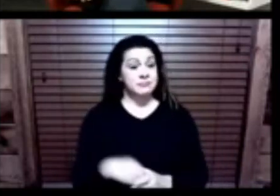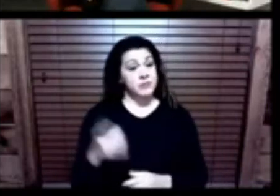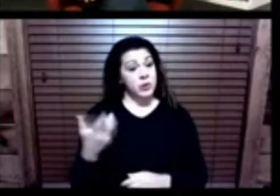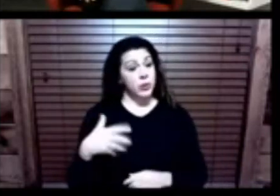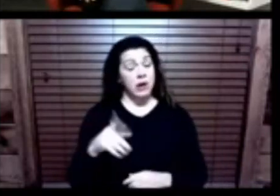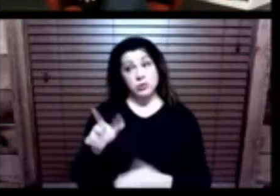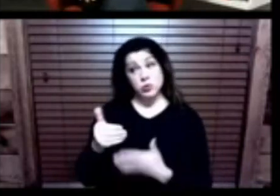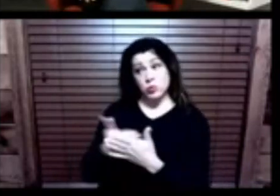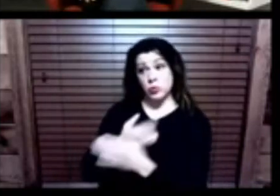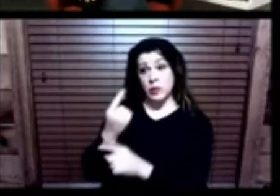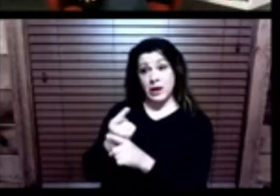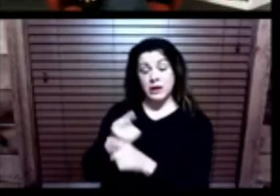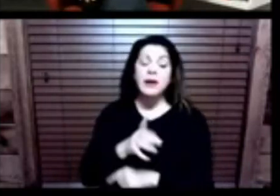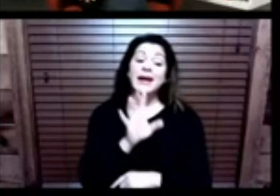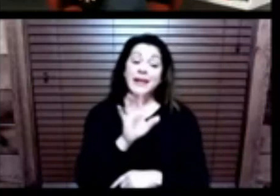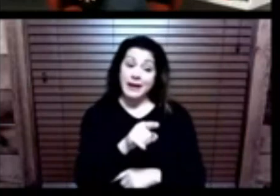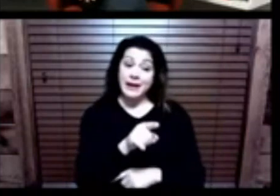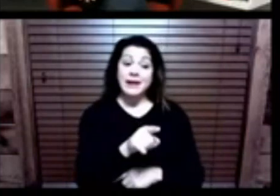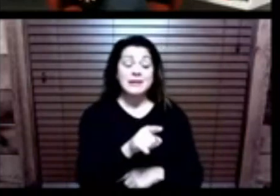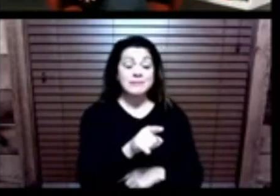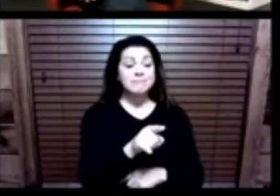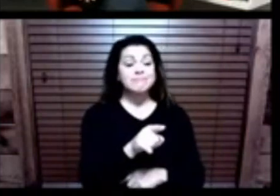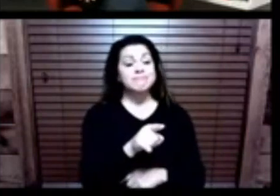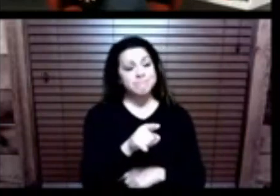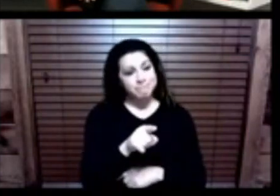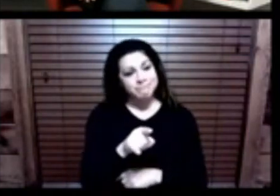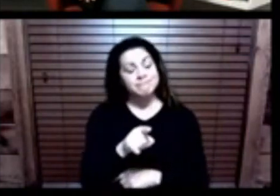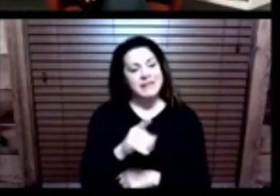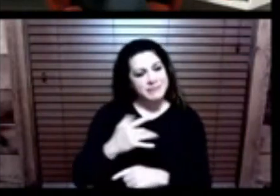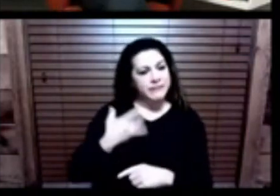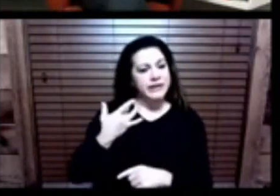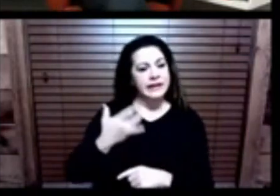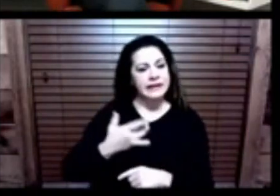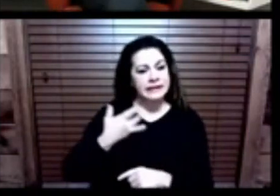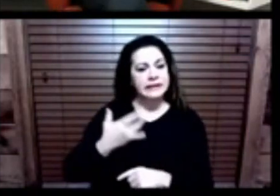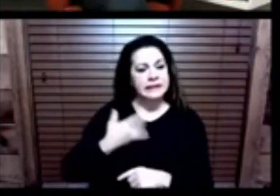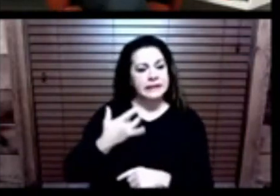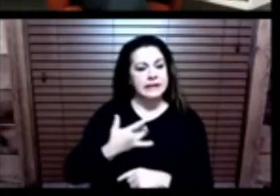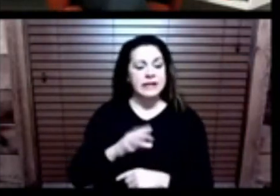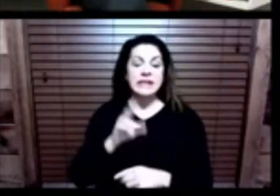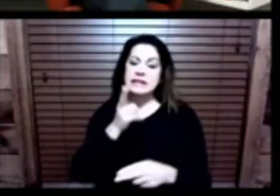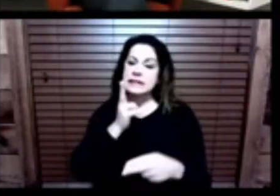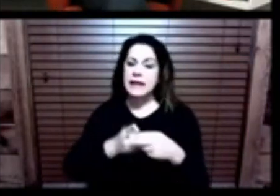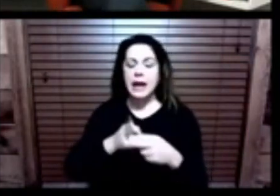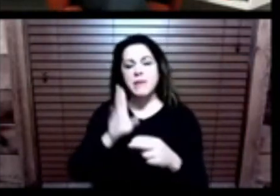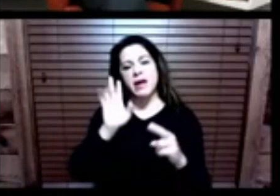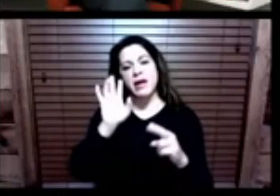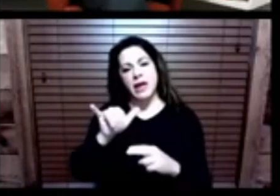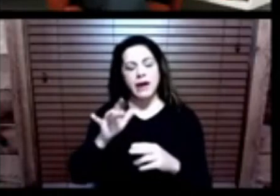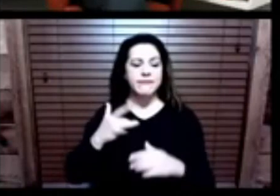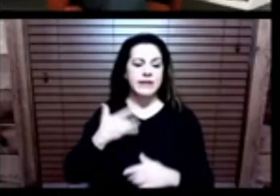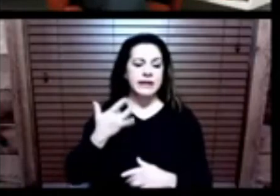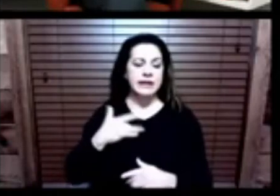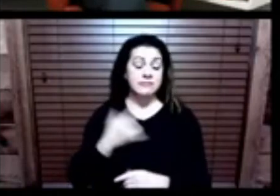right? Yeah, that's Name That Feeling. That's a new one. Overton thought that was pretty good,